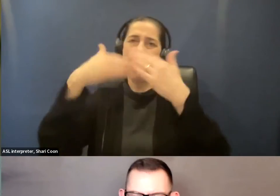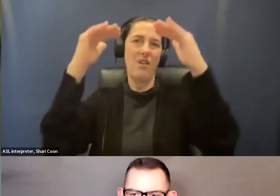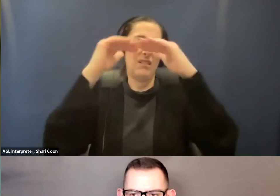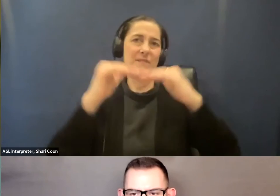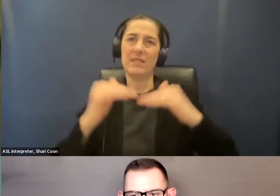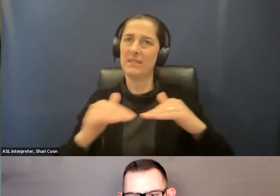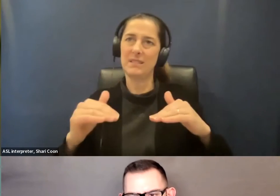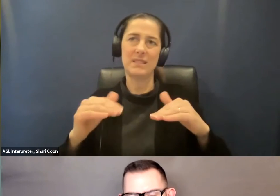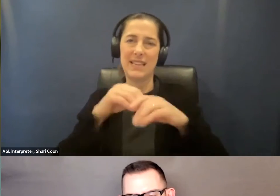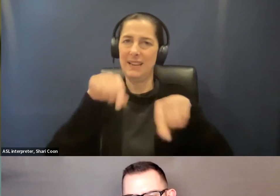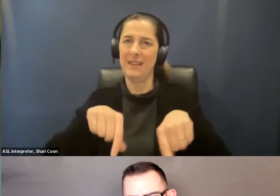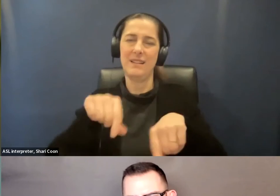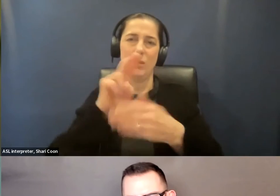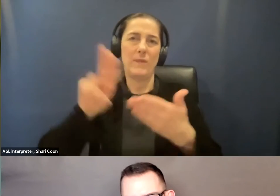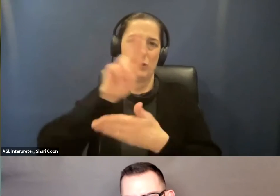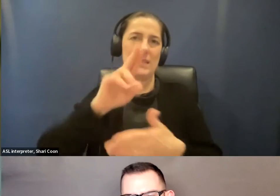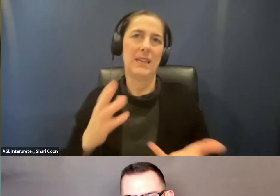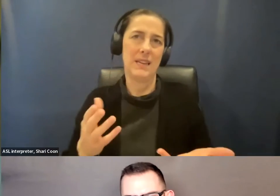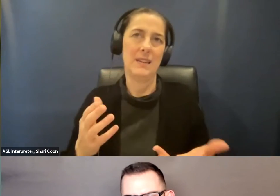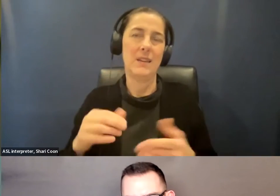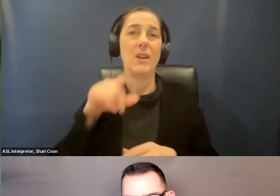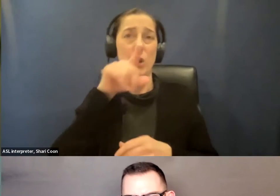brought up a lot of very clear,